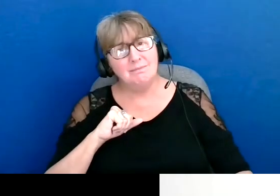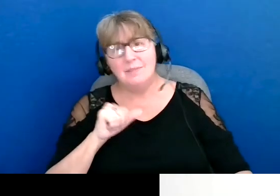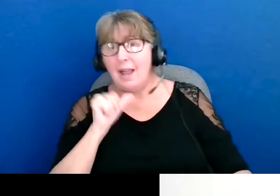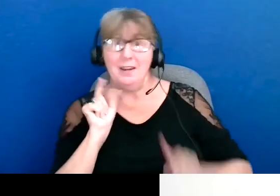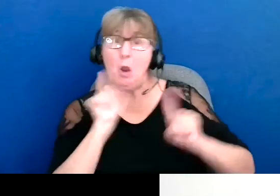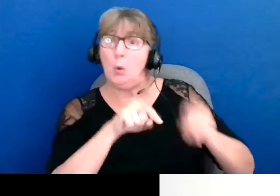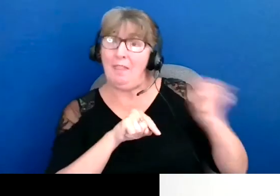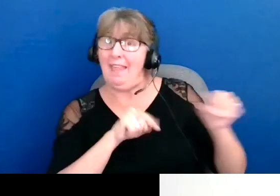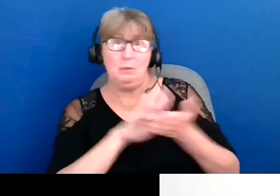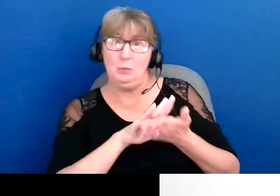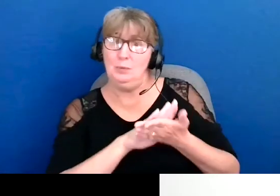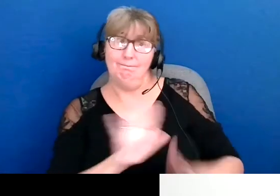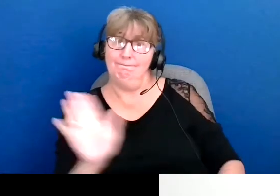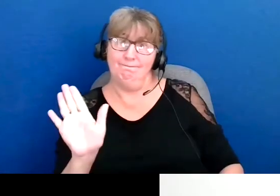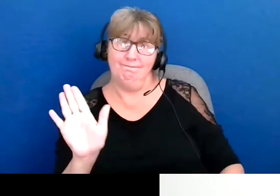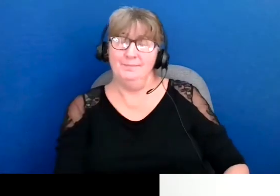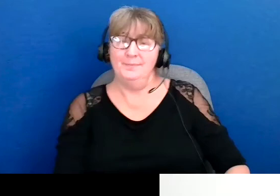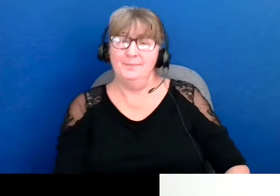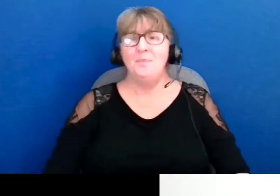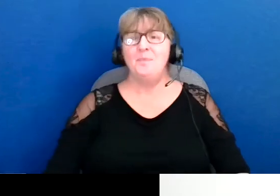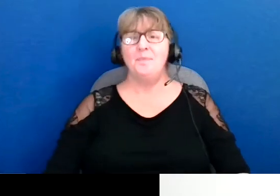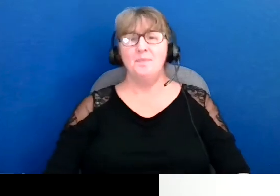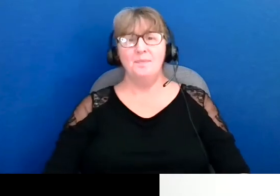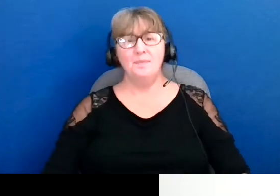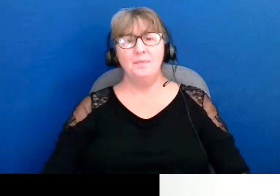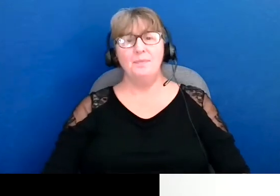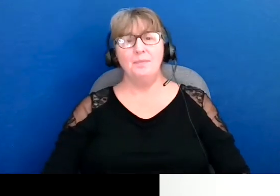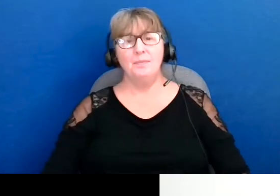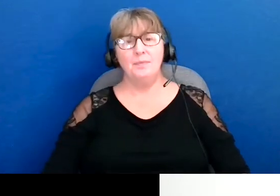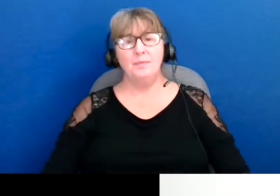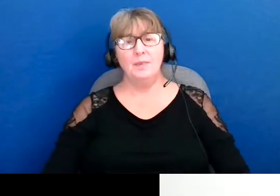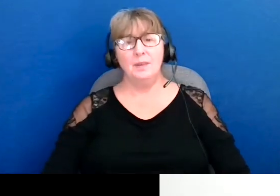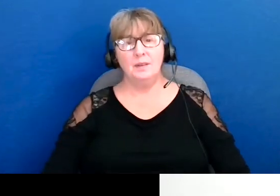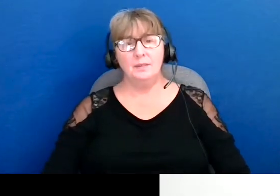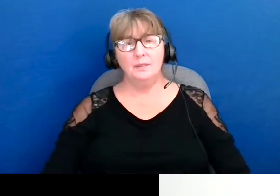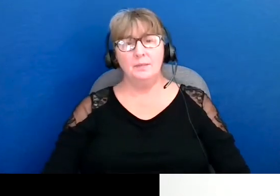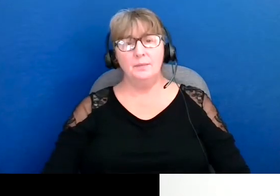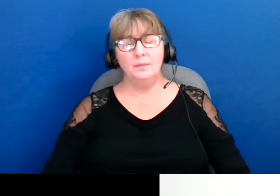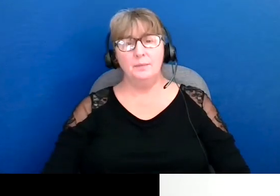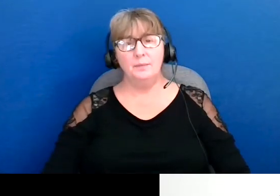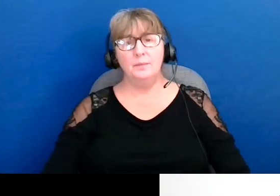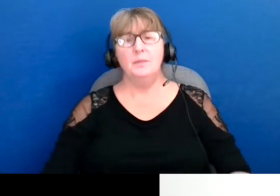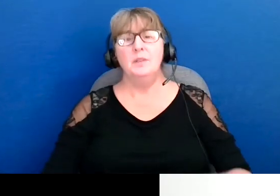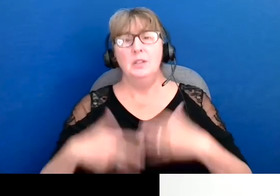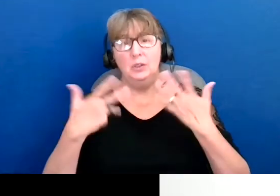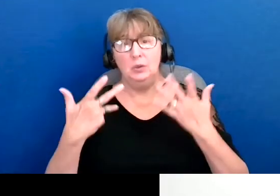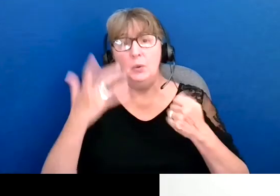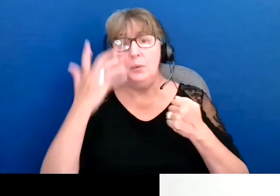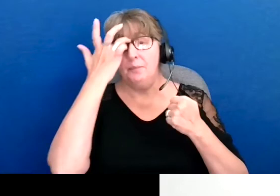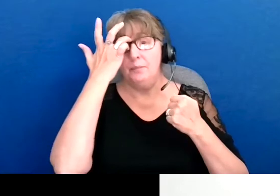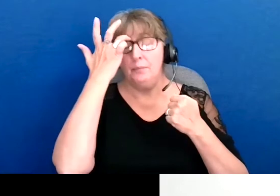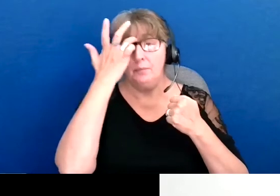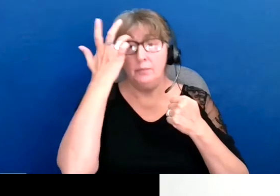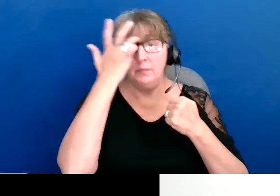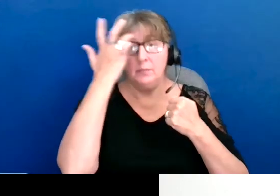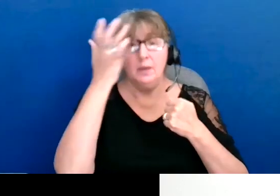school. So it's different at each school, but schools have